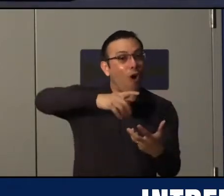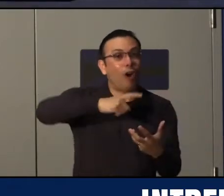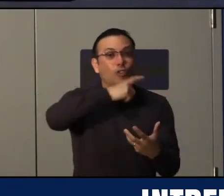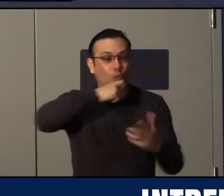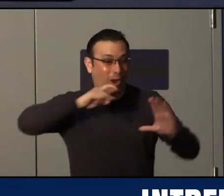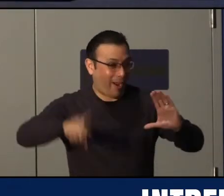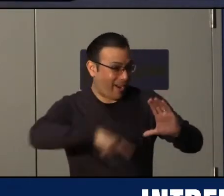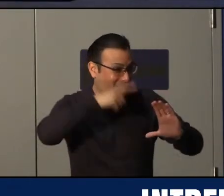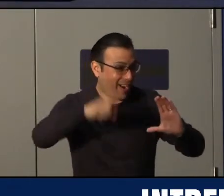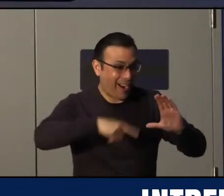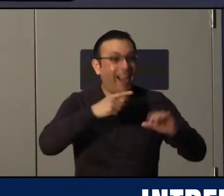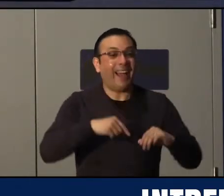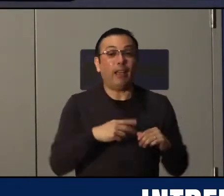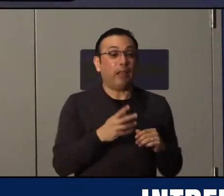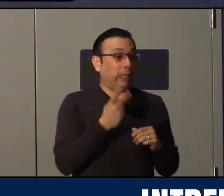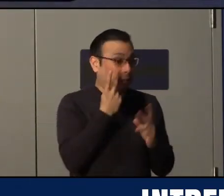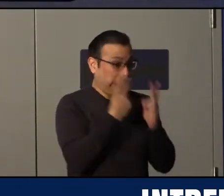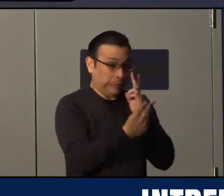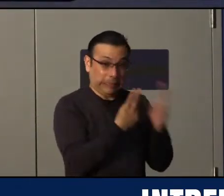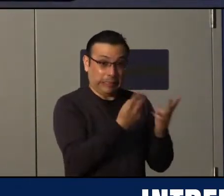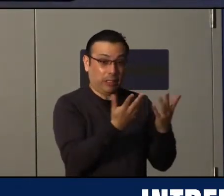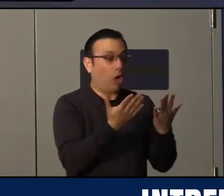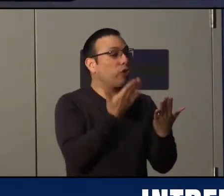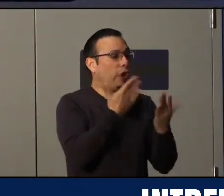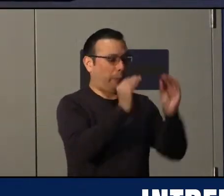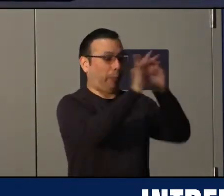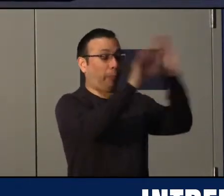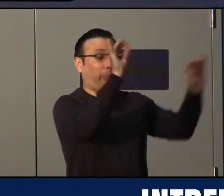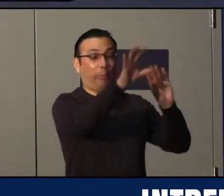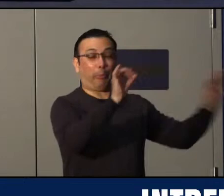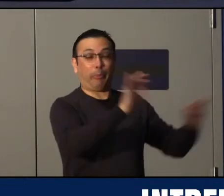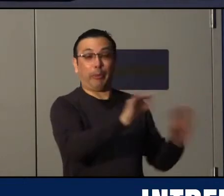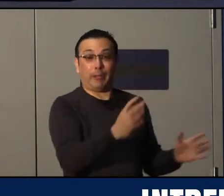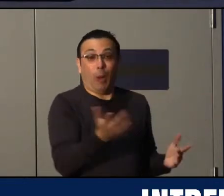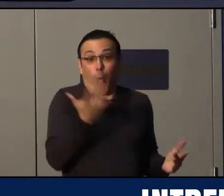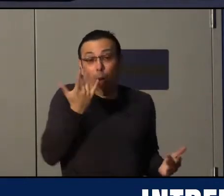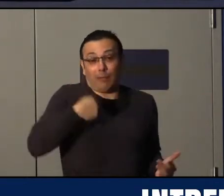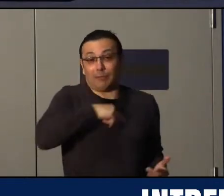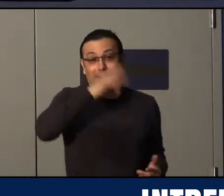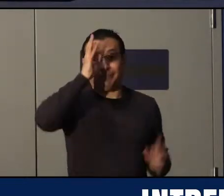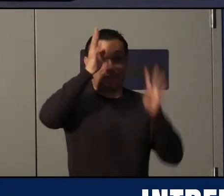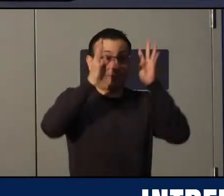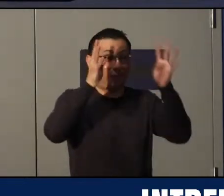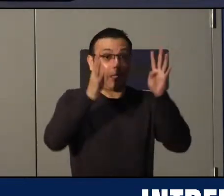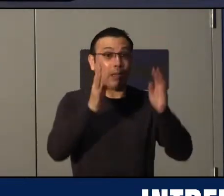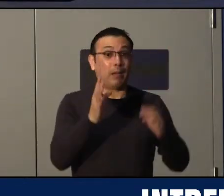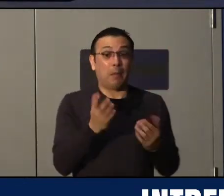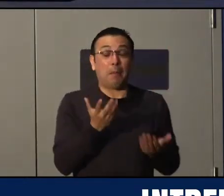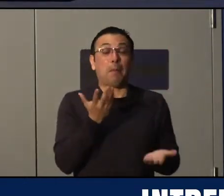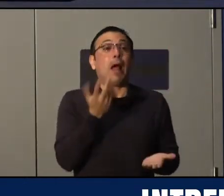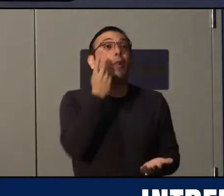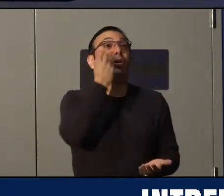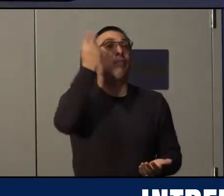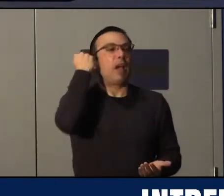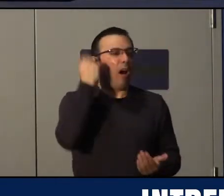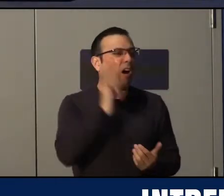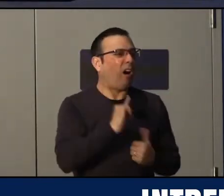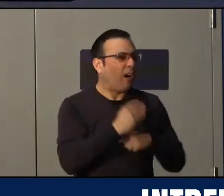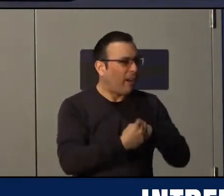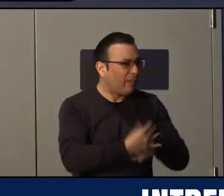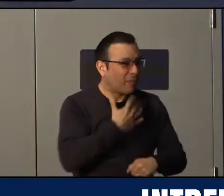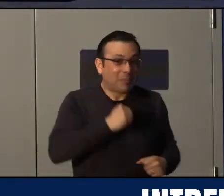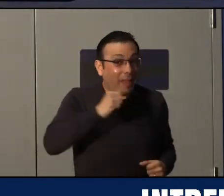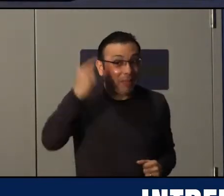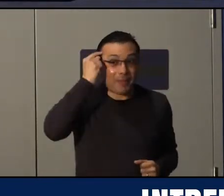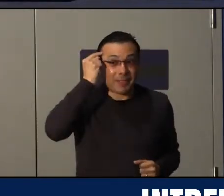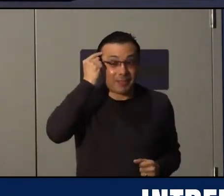them, we were speckled with all of those colors. So I maybe didn't even know that was influencing me somehow. But I grew